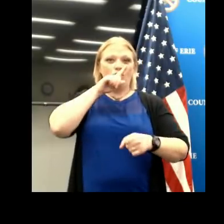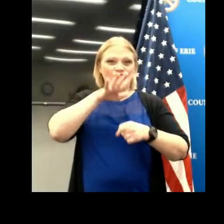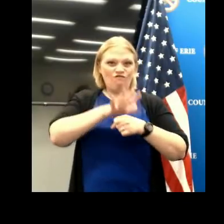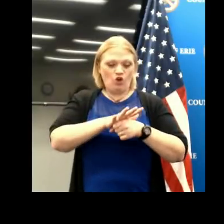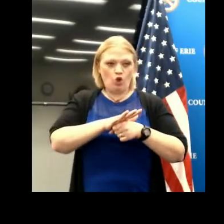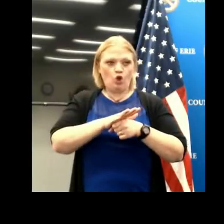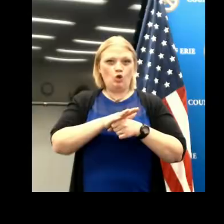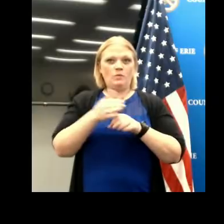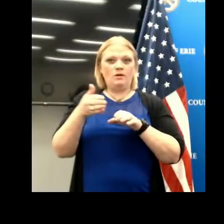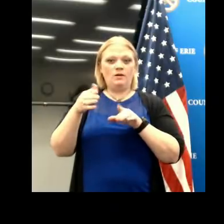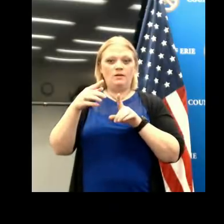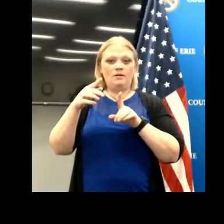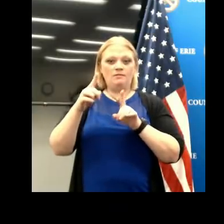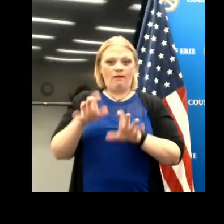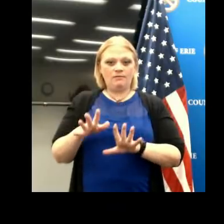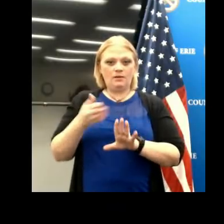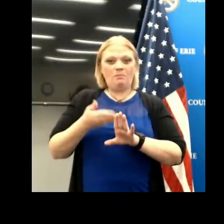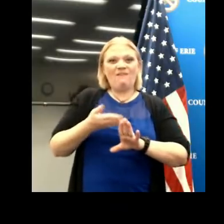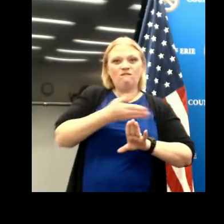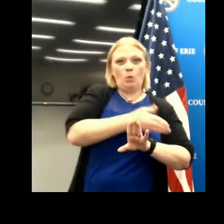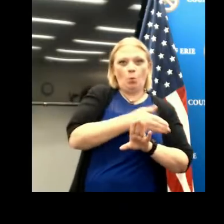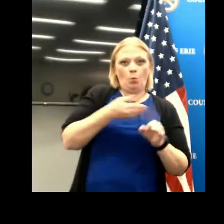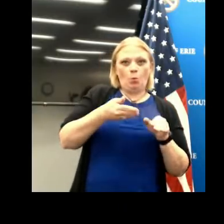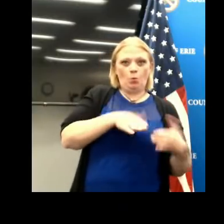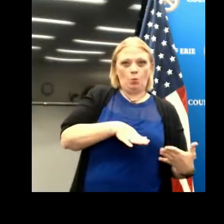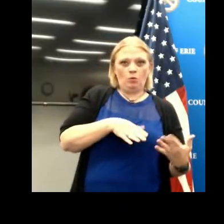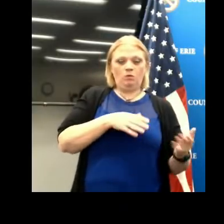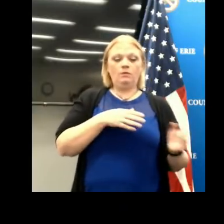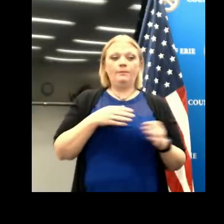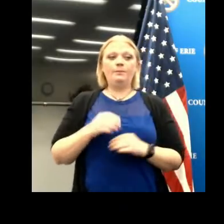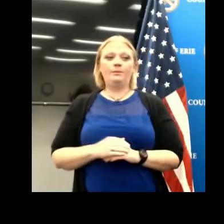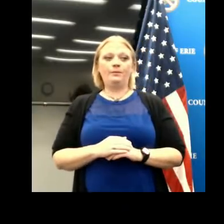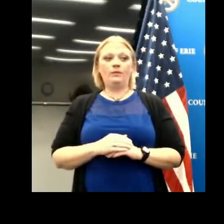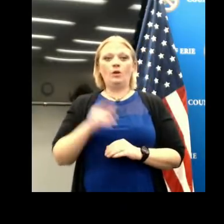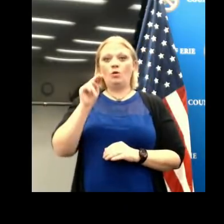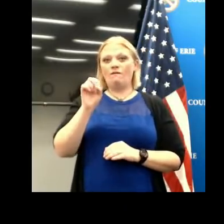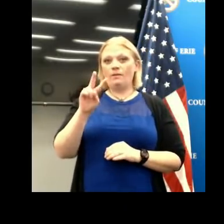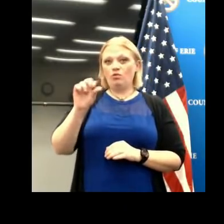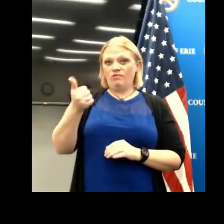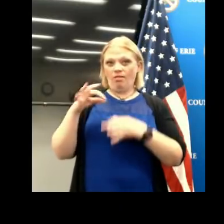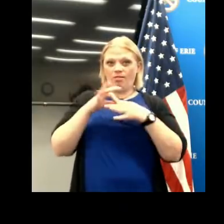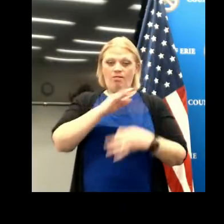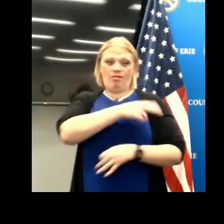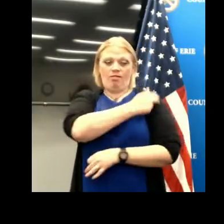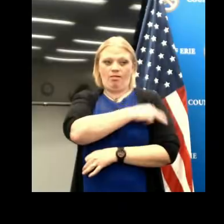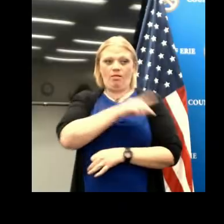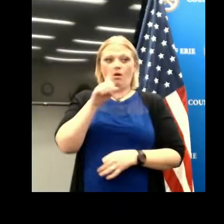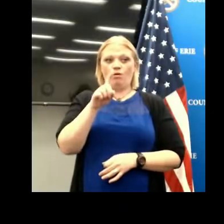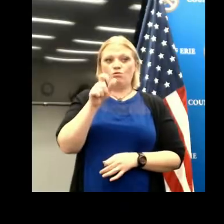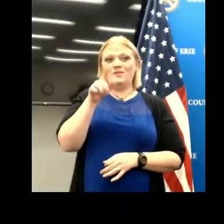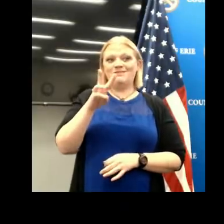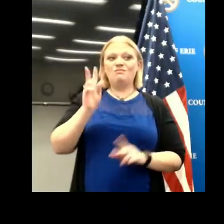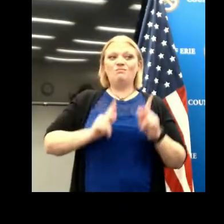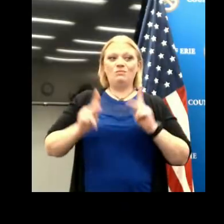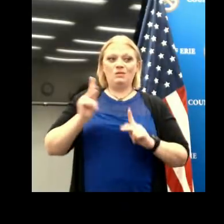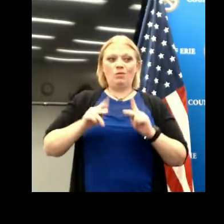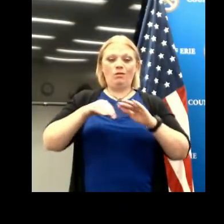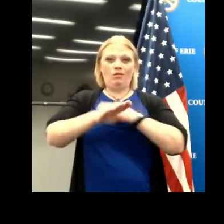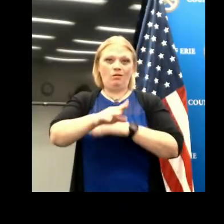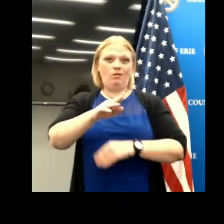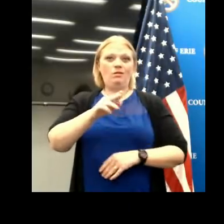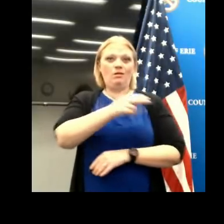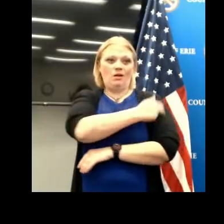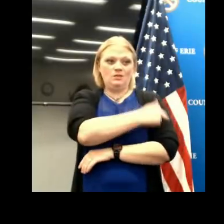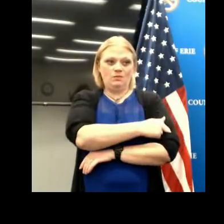prior to death. On November 10th, with regards to hospitalizations, there were 126 individuals admitted to Western